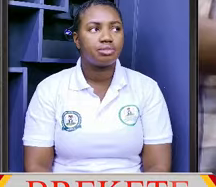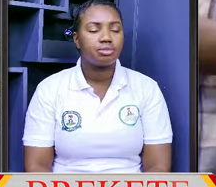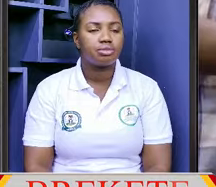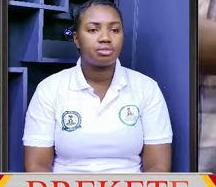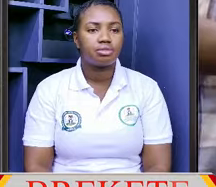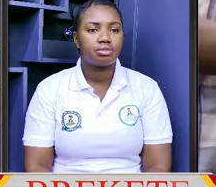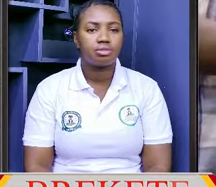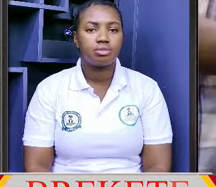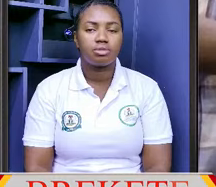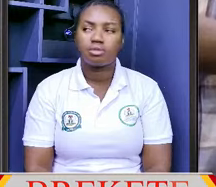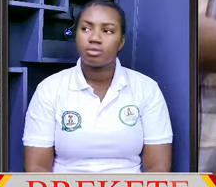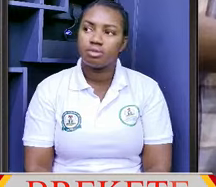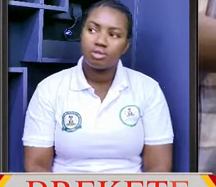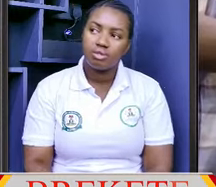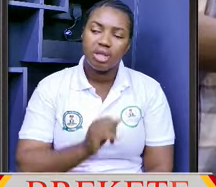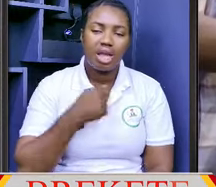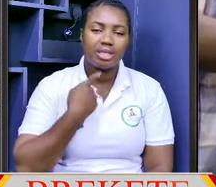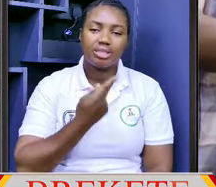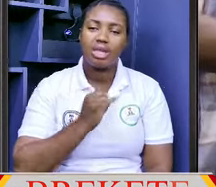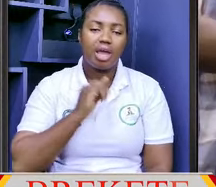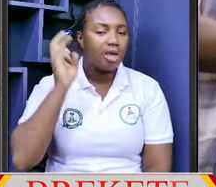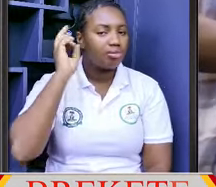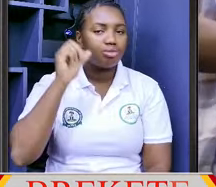I say I no go cry again.